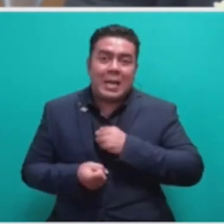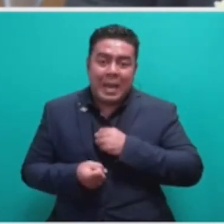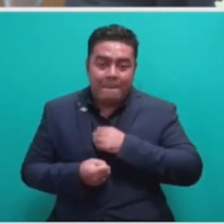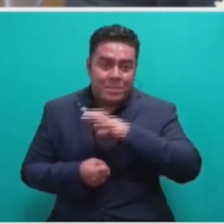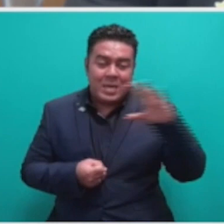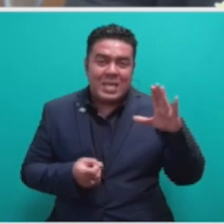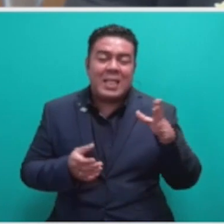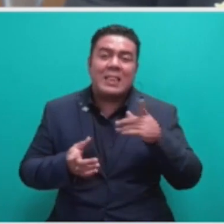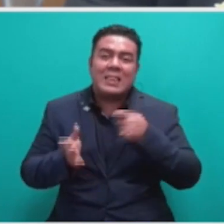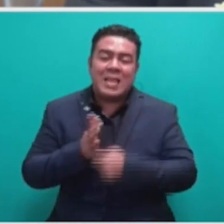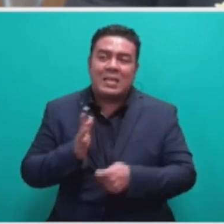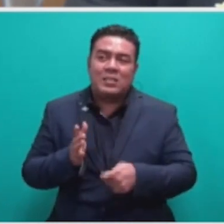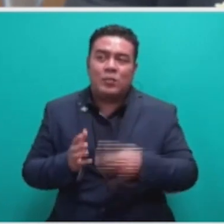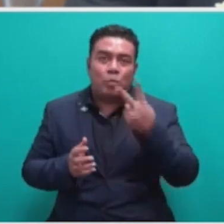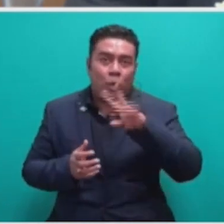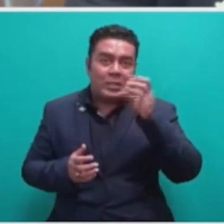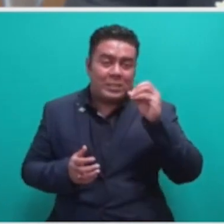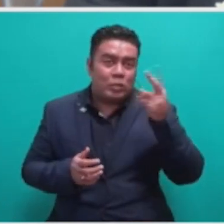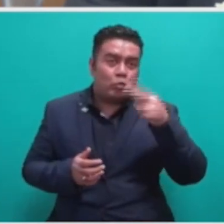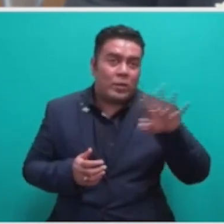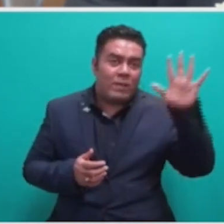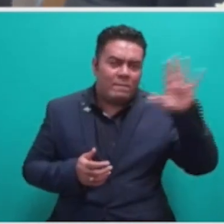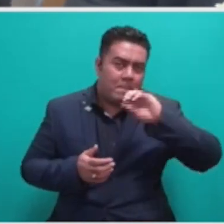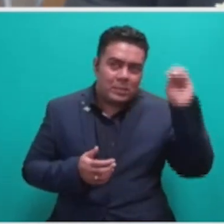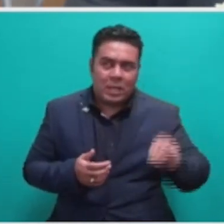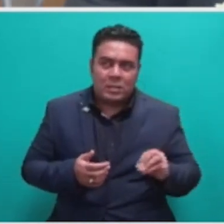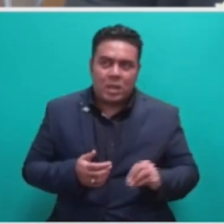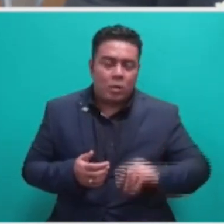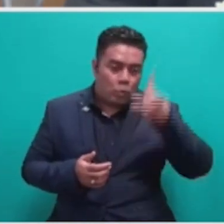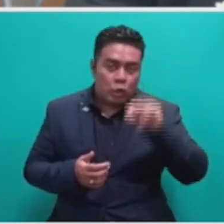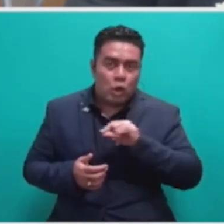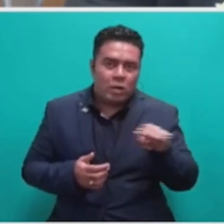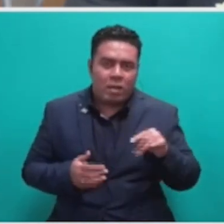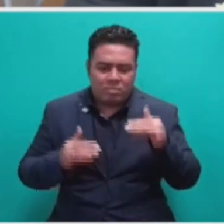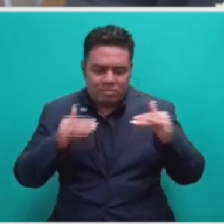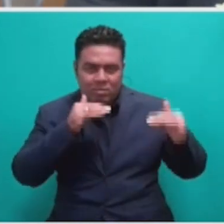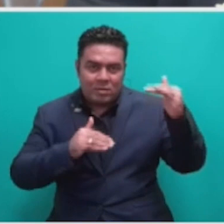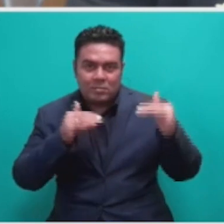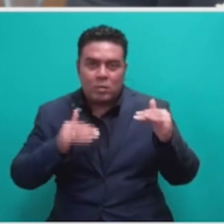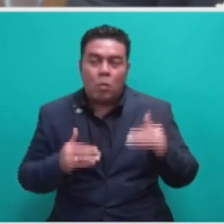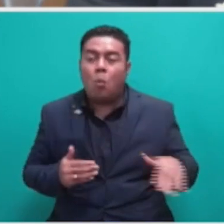to 25%. We made sure, Mr. Speaker, that we did not touch the threshold.